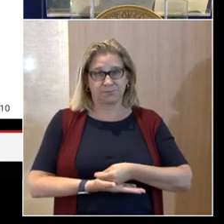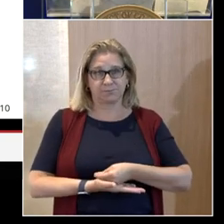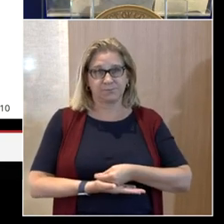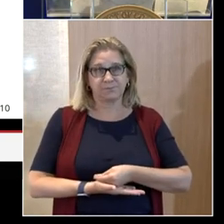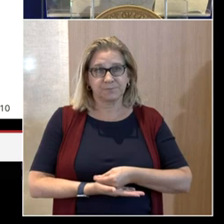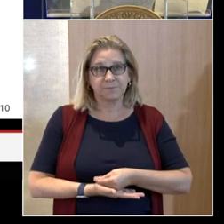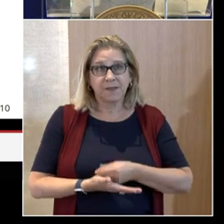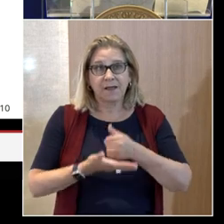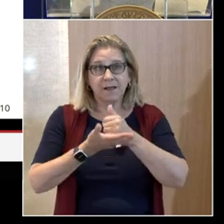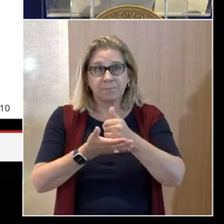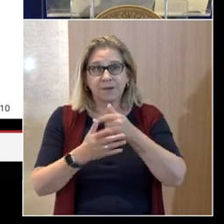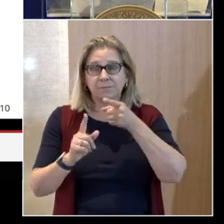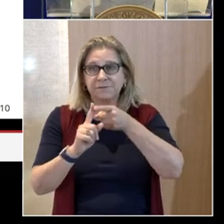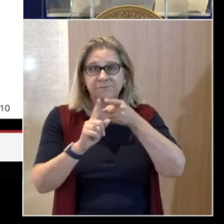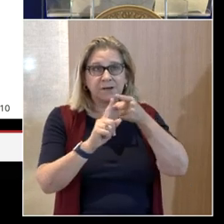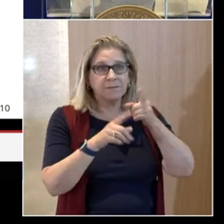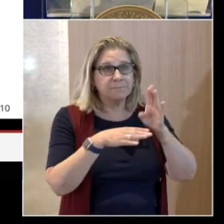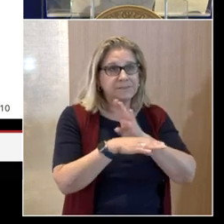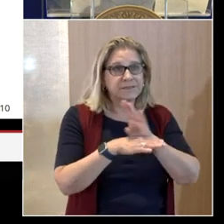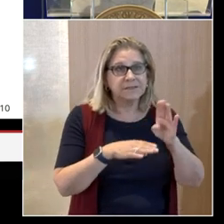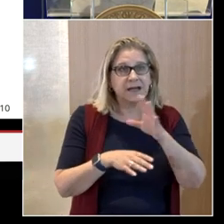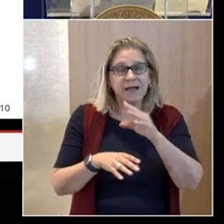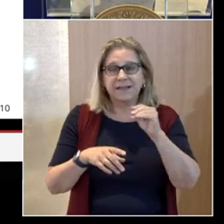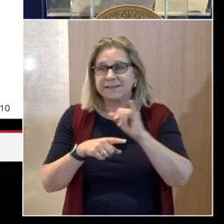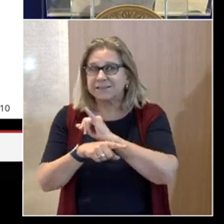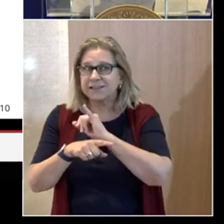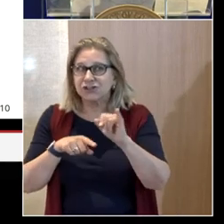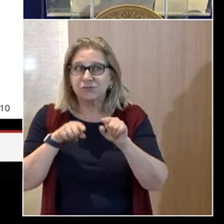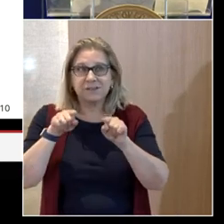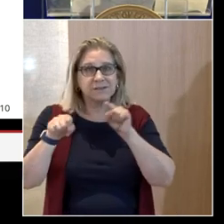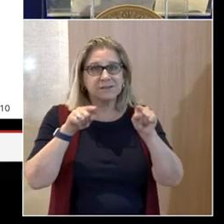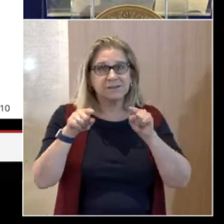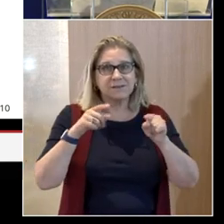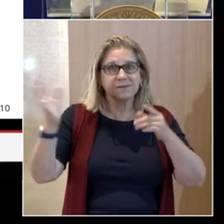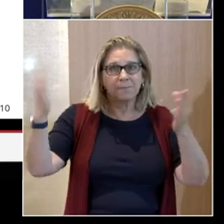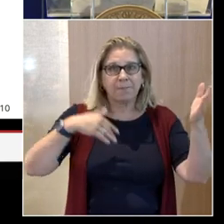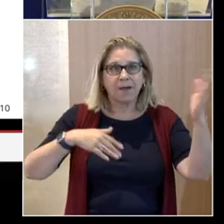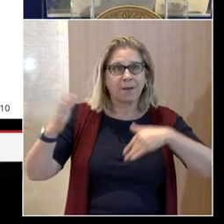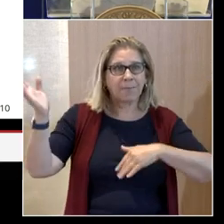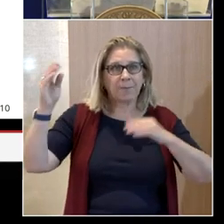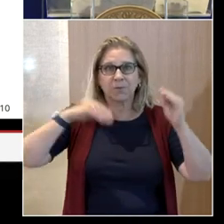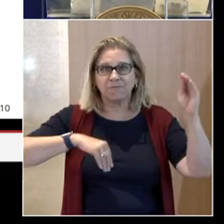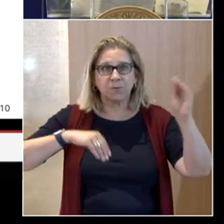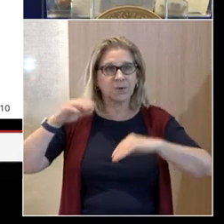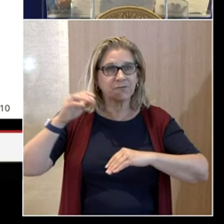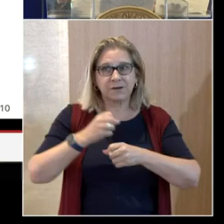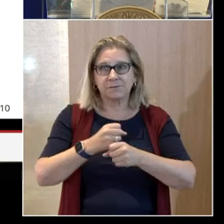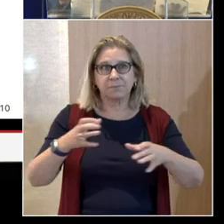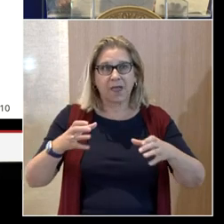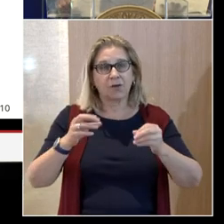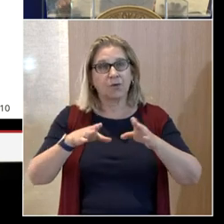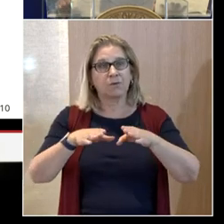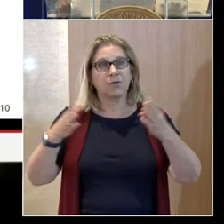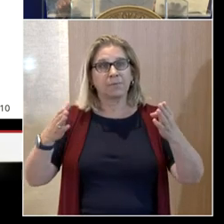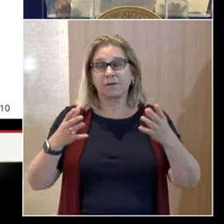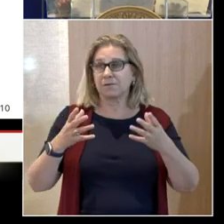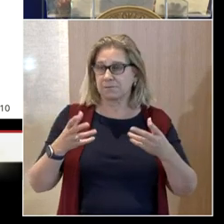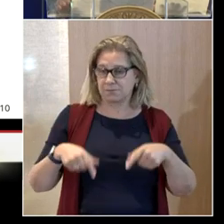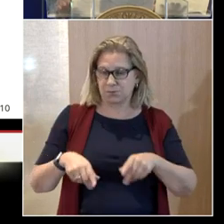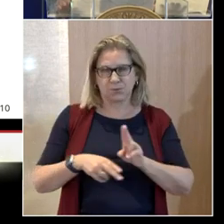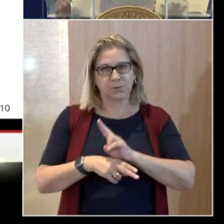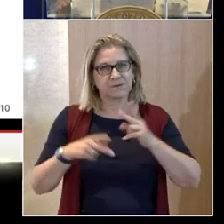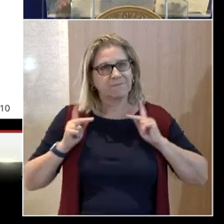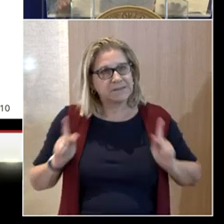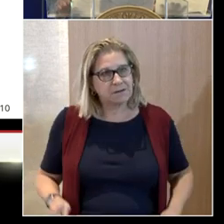are actively planning to relocate, expand, or retain their physical location in Washington, D.C.